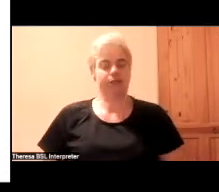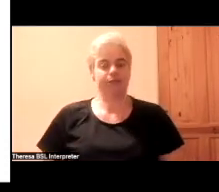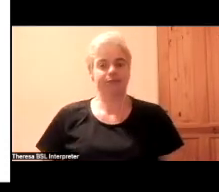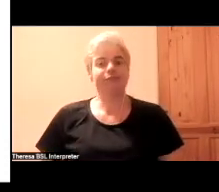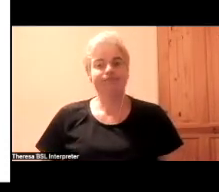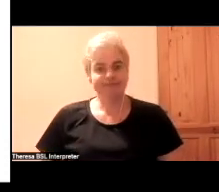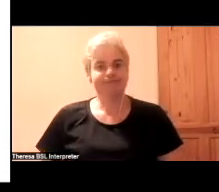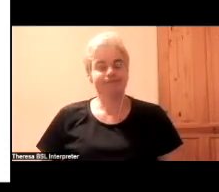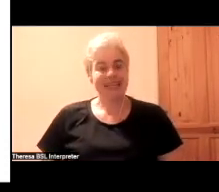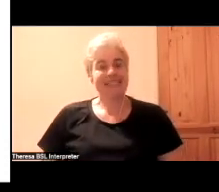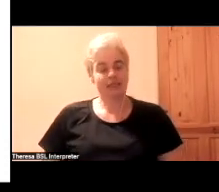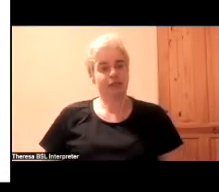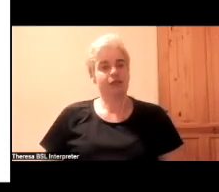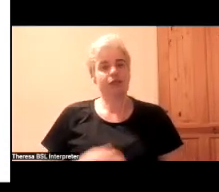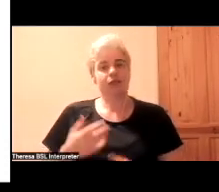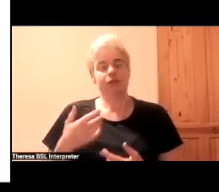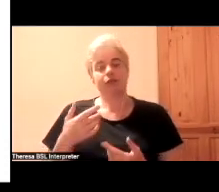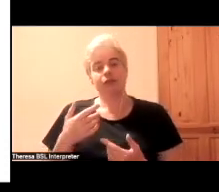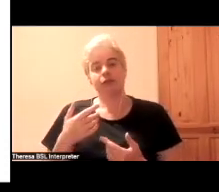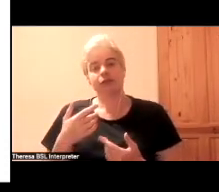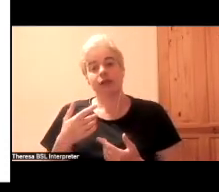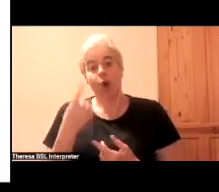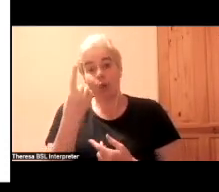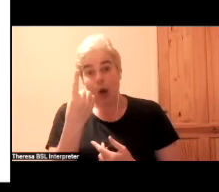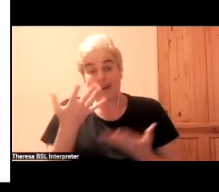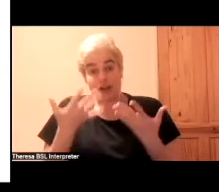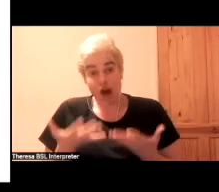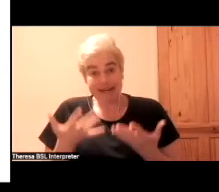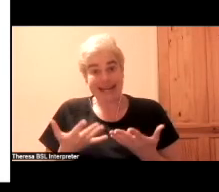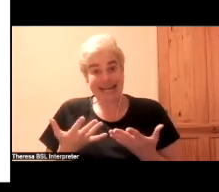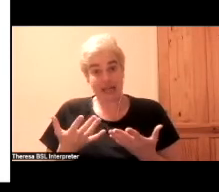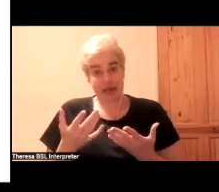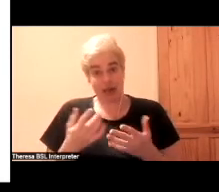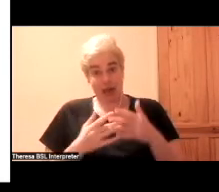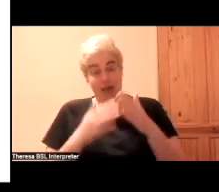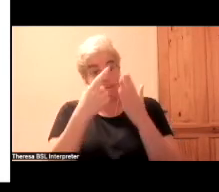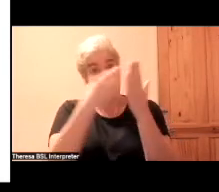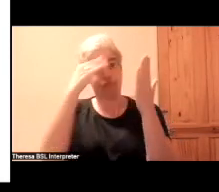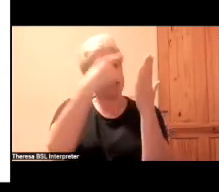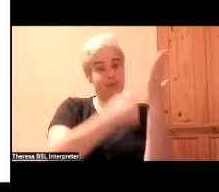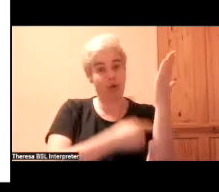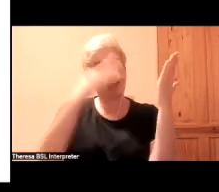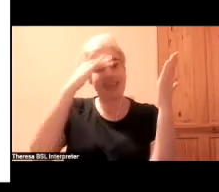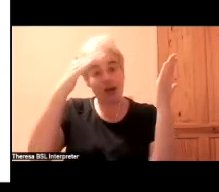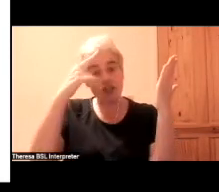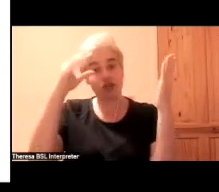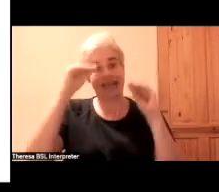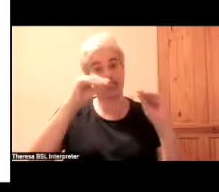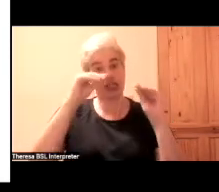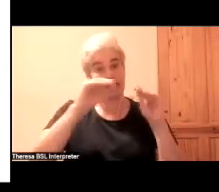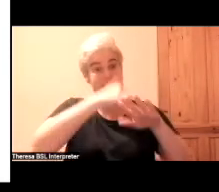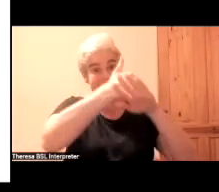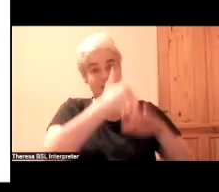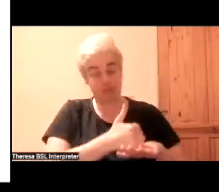is informative to note that currently only one of the principals of the theological education